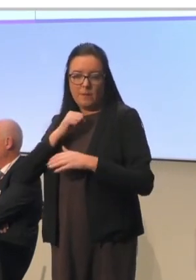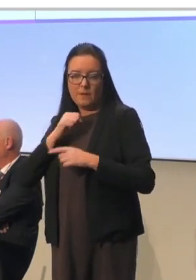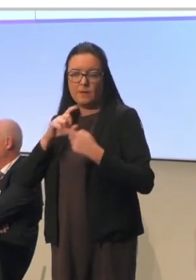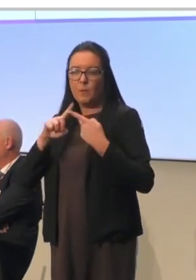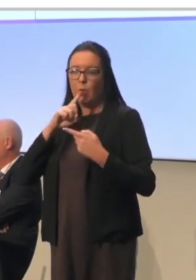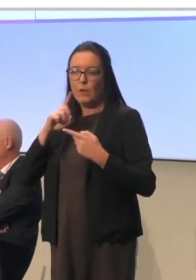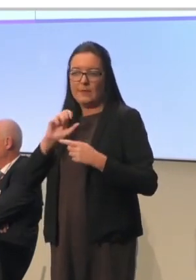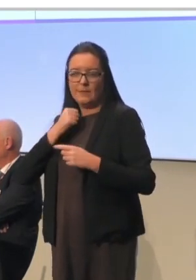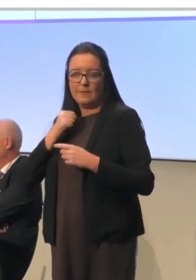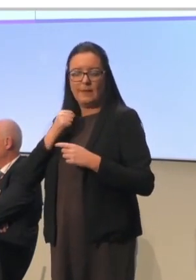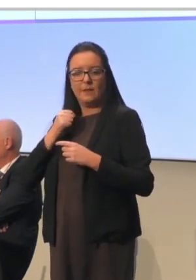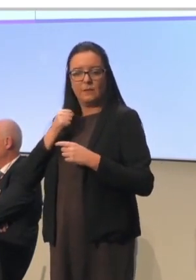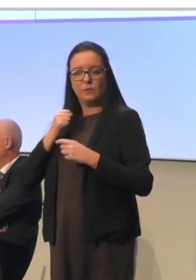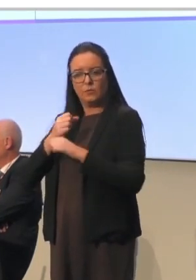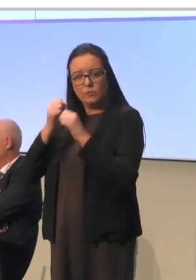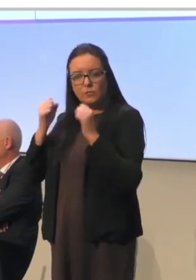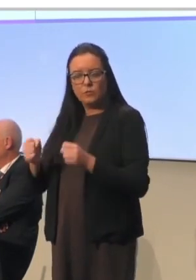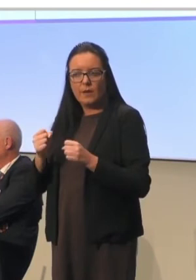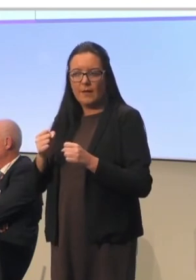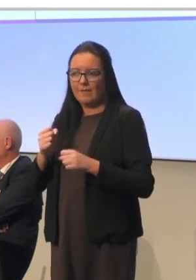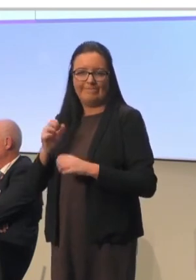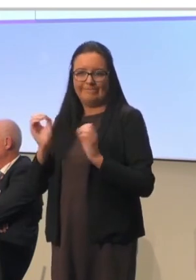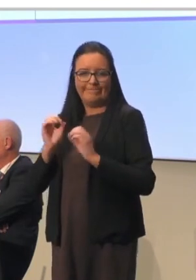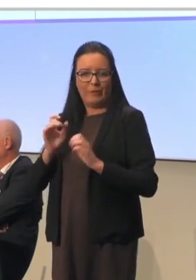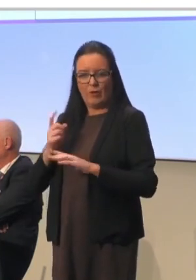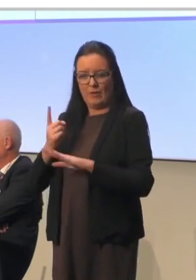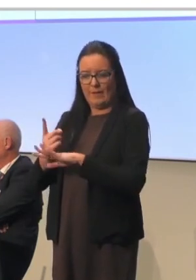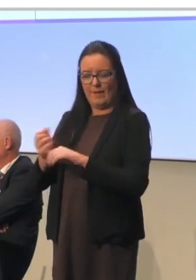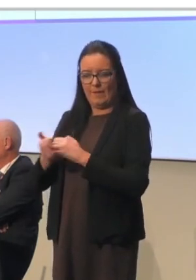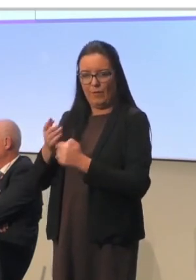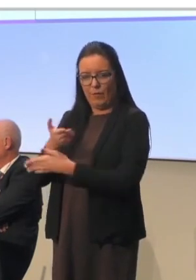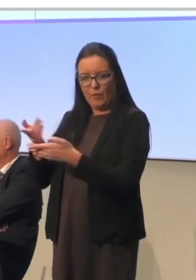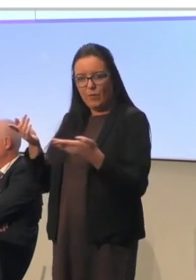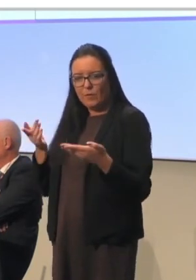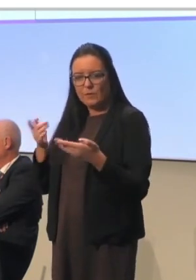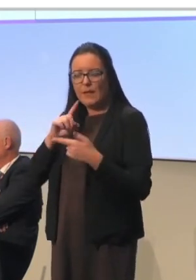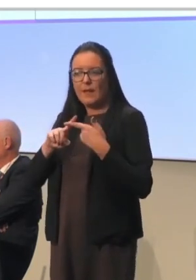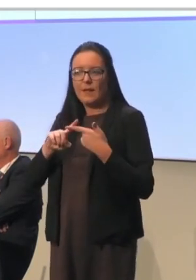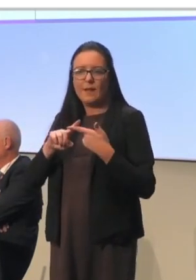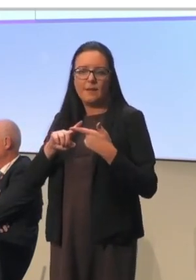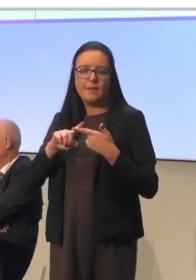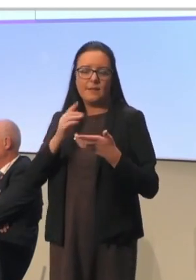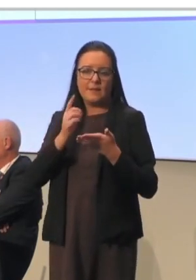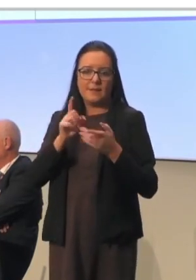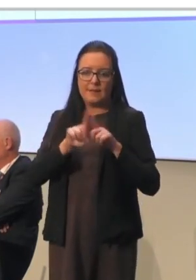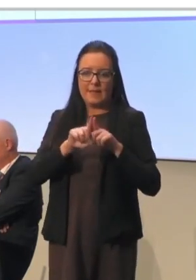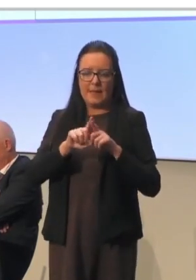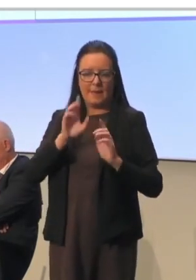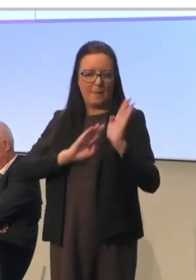to profound, I don't feel there's an awful lot out there for them. And then a similar quote in relation to those with serious behavioural